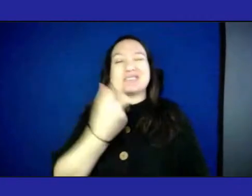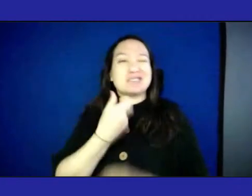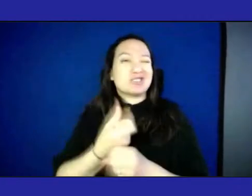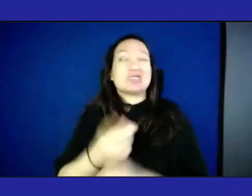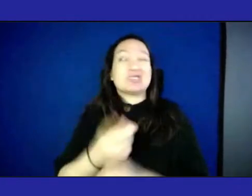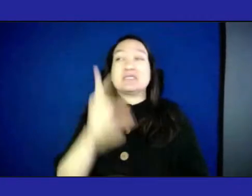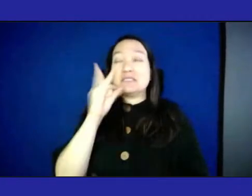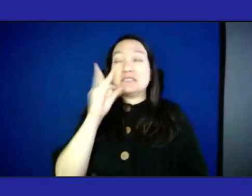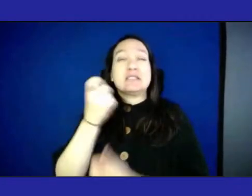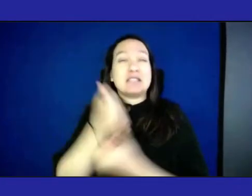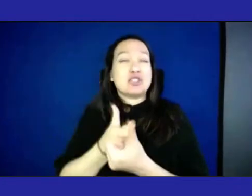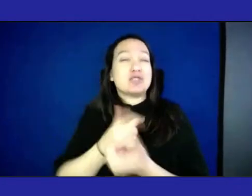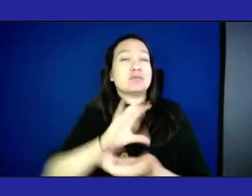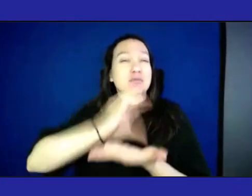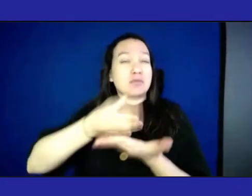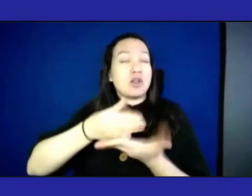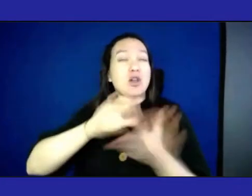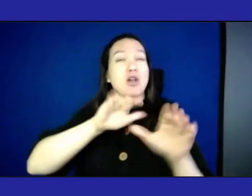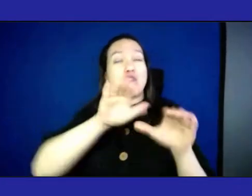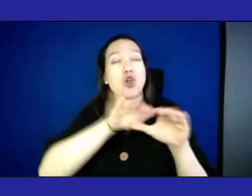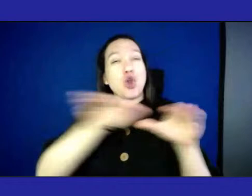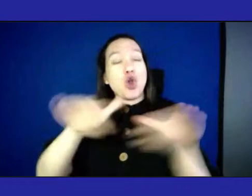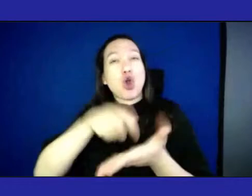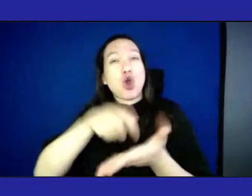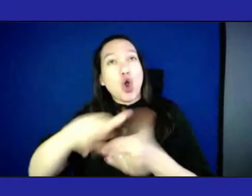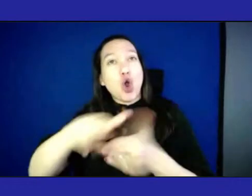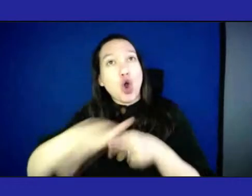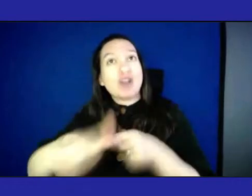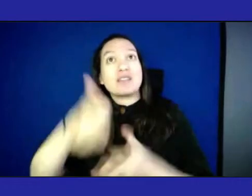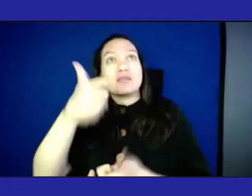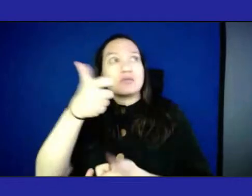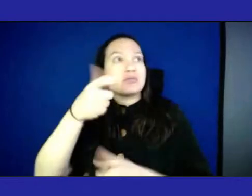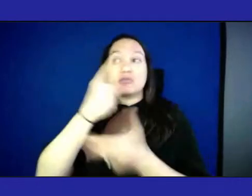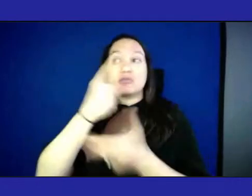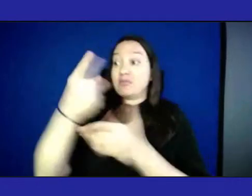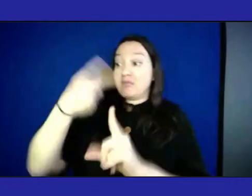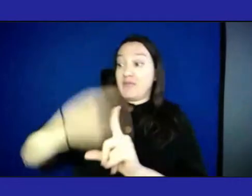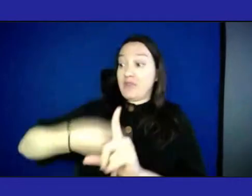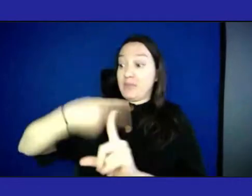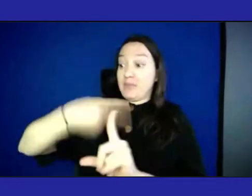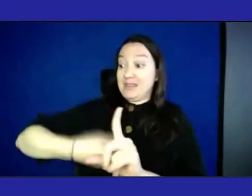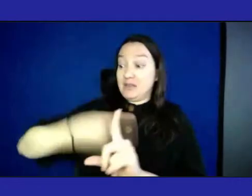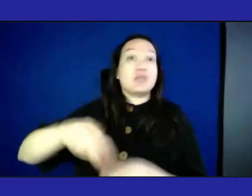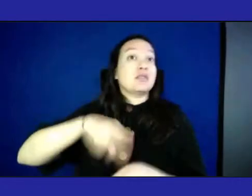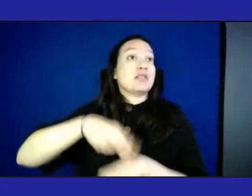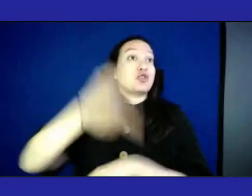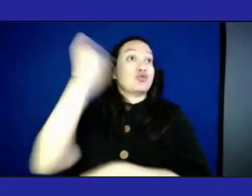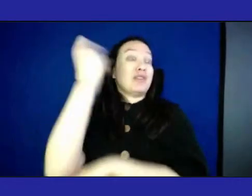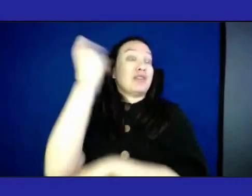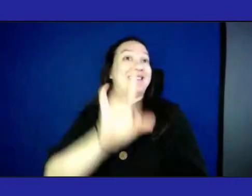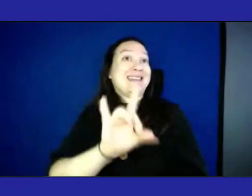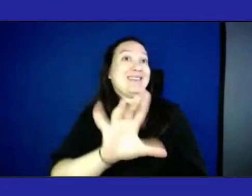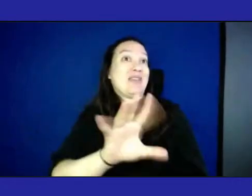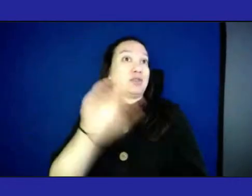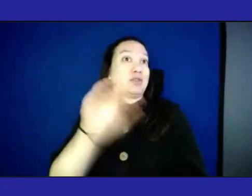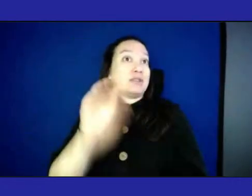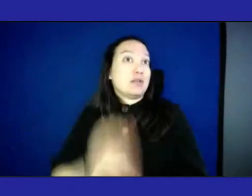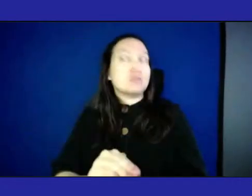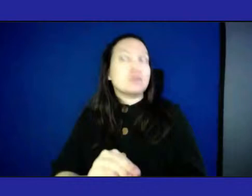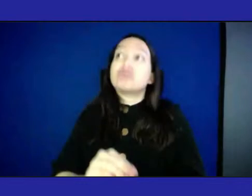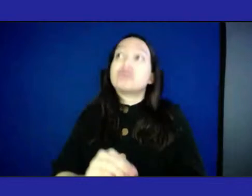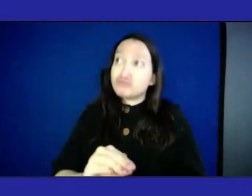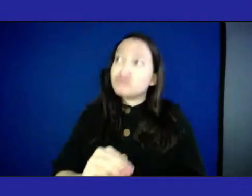of the volumes of calls on each one of the months. The national benchmark is 85%. So we are actually benchmarking